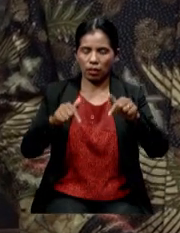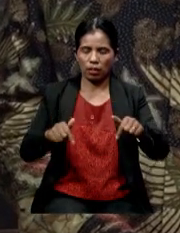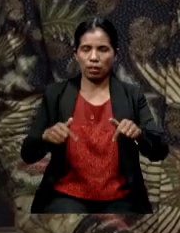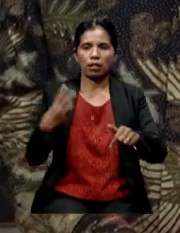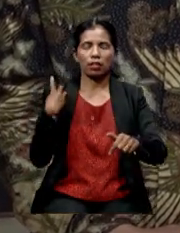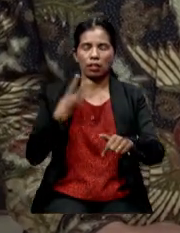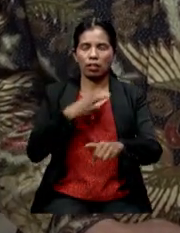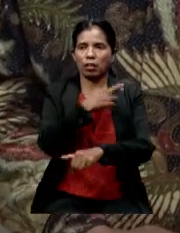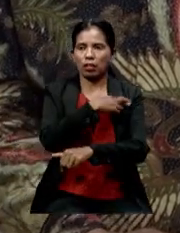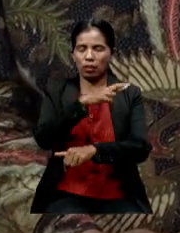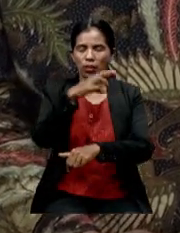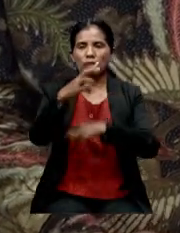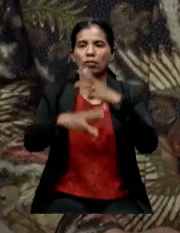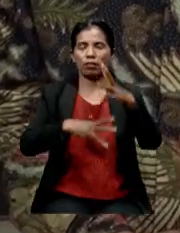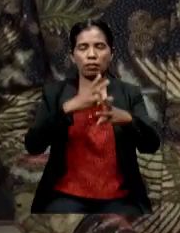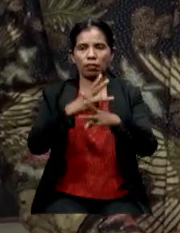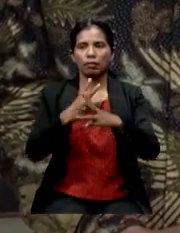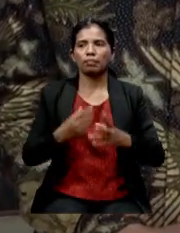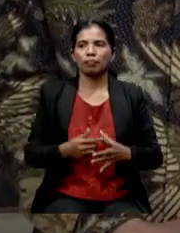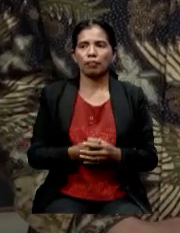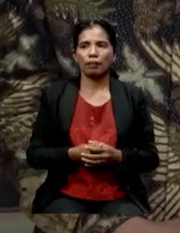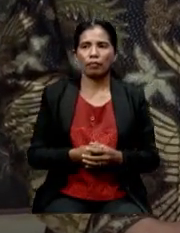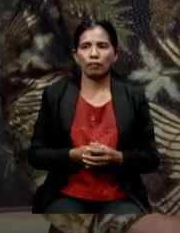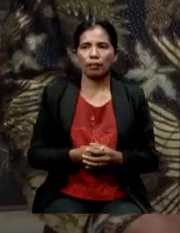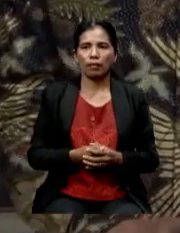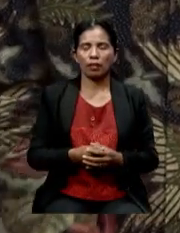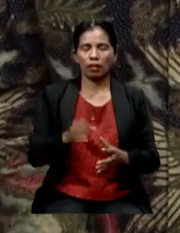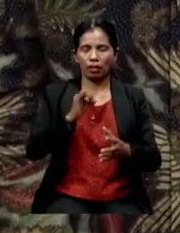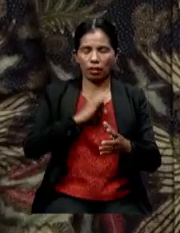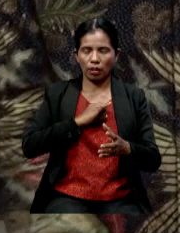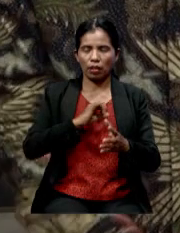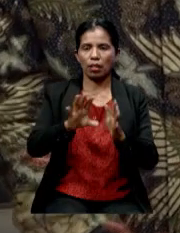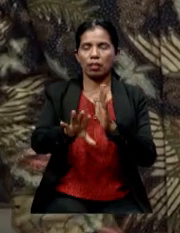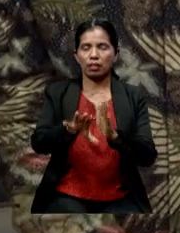and in the world. I nominated